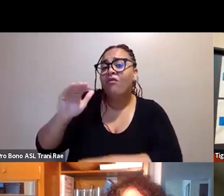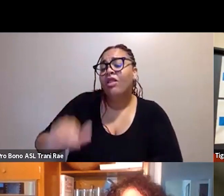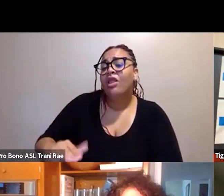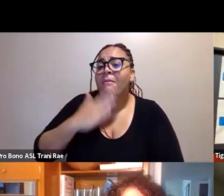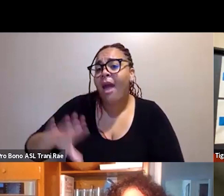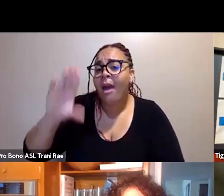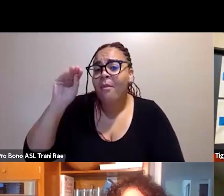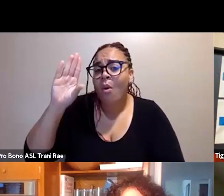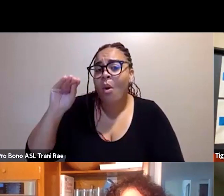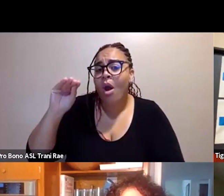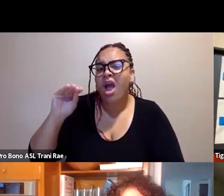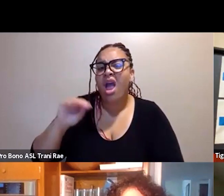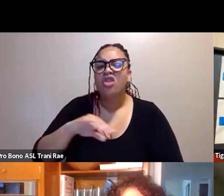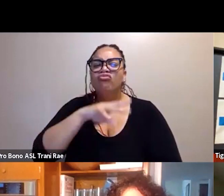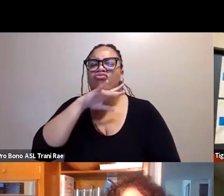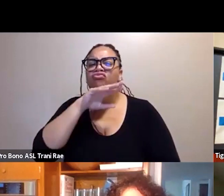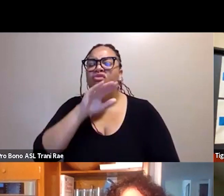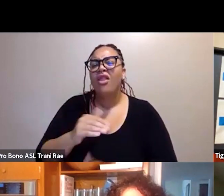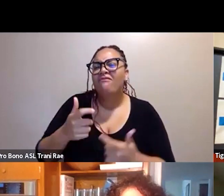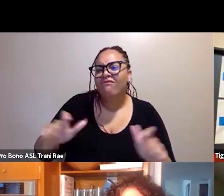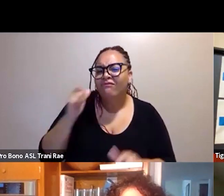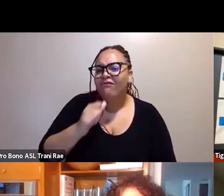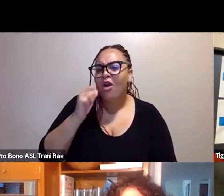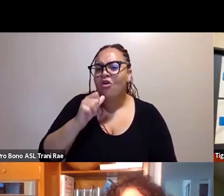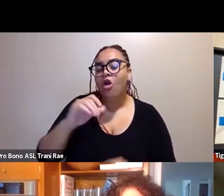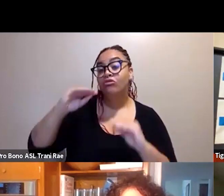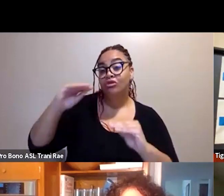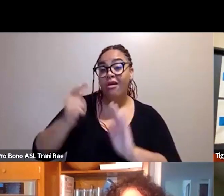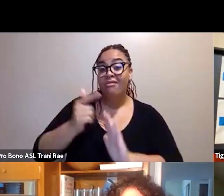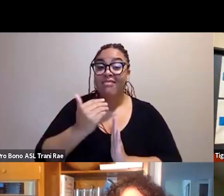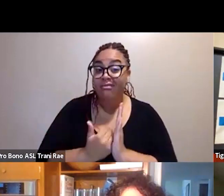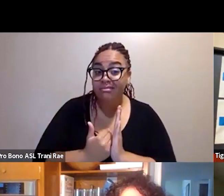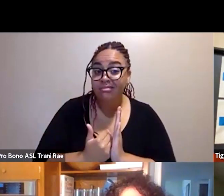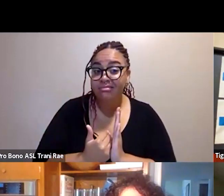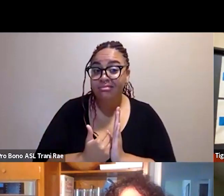taught a lesson. Fat piggy squeals